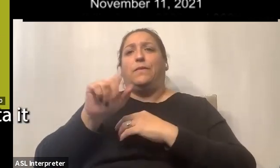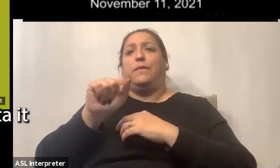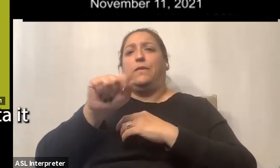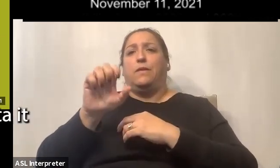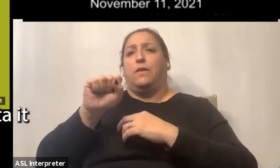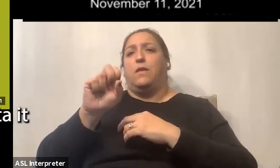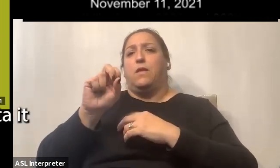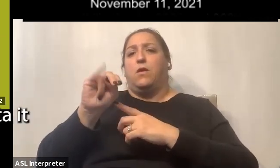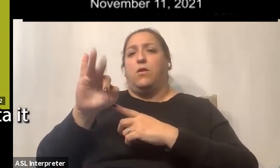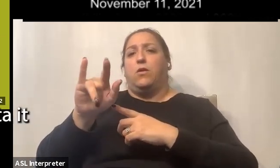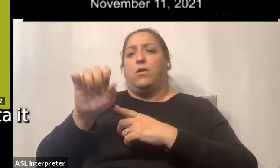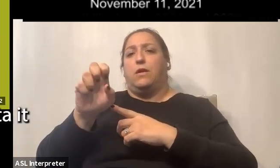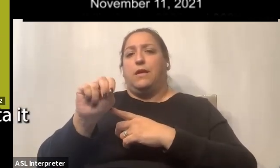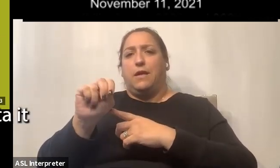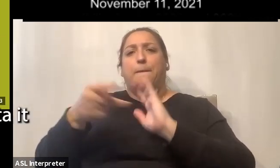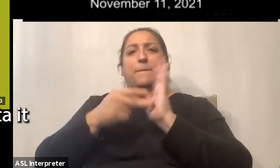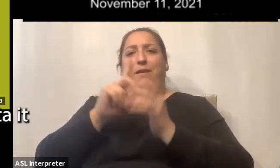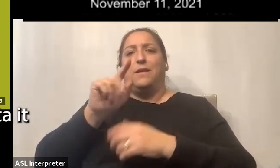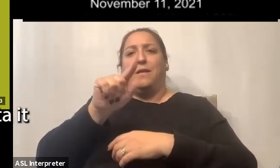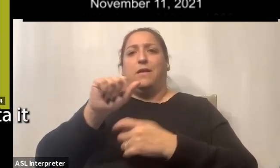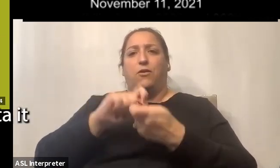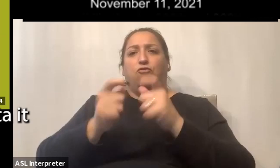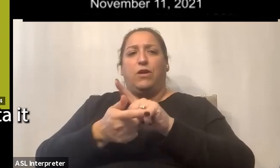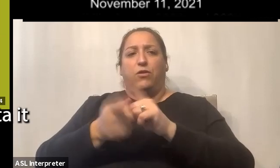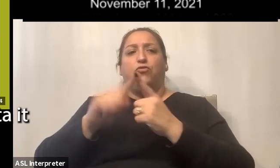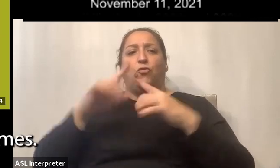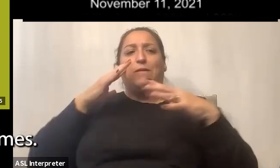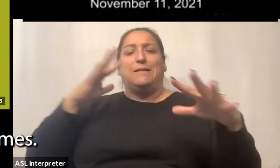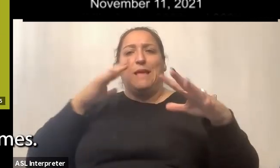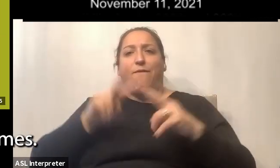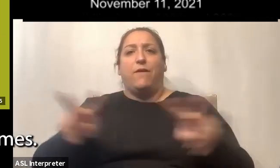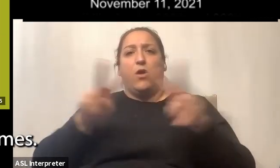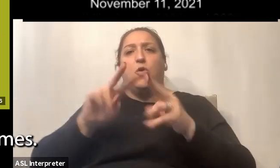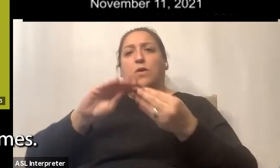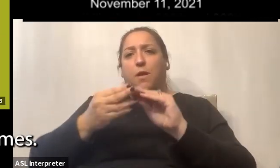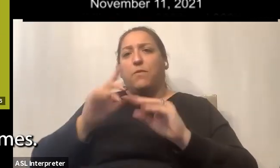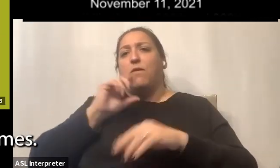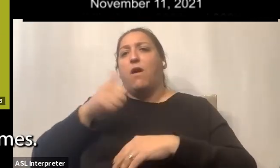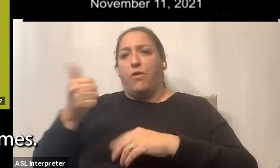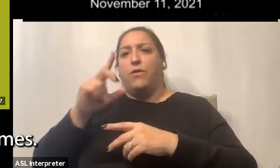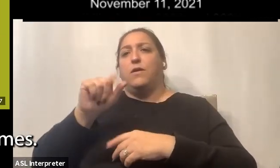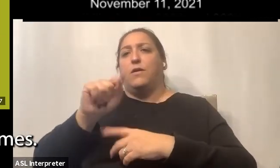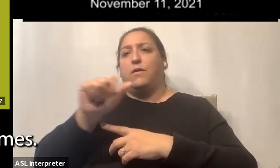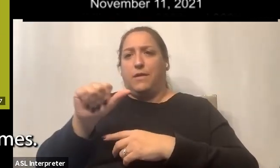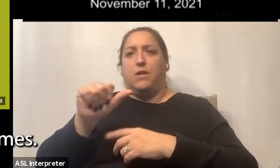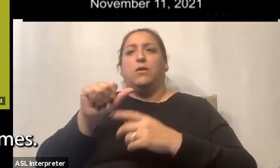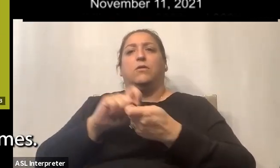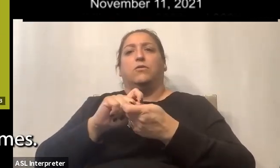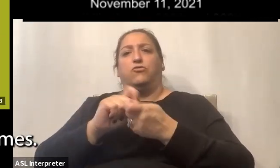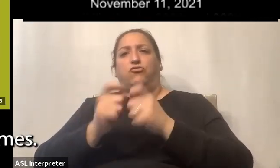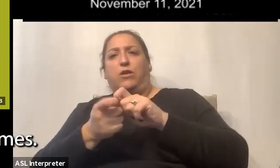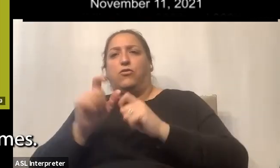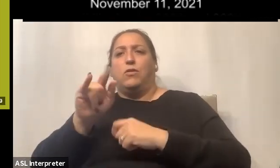Data sonification is when data is translated into sound values. Numbers or other forms of data are turned into scales of